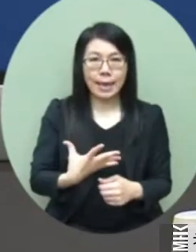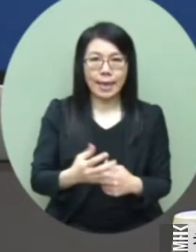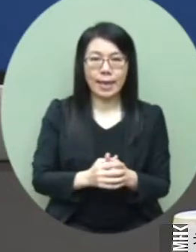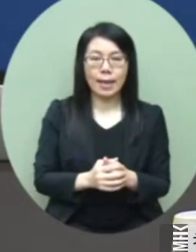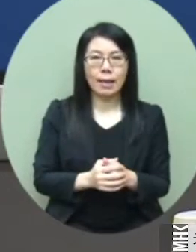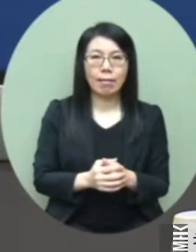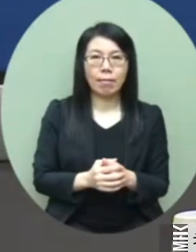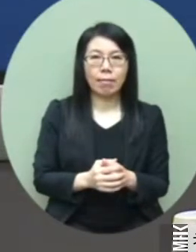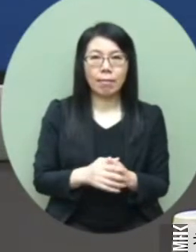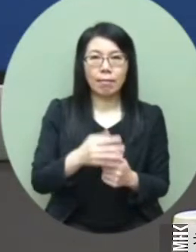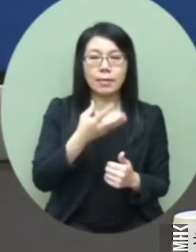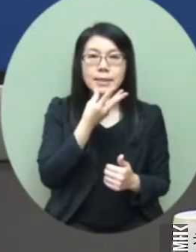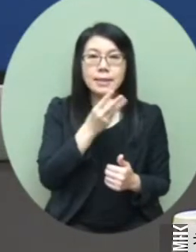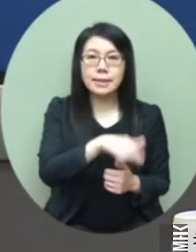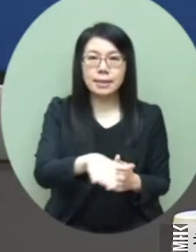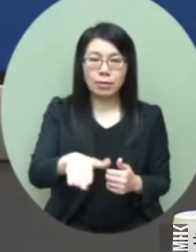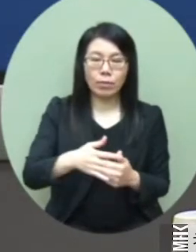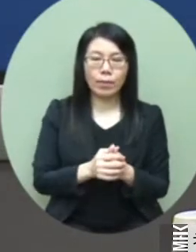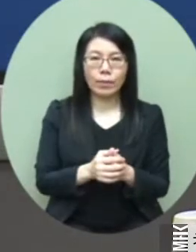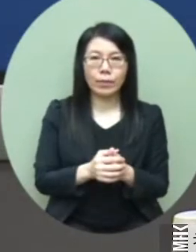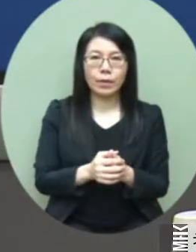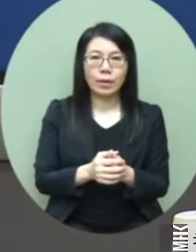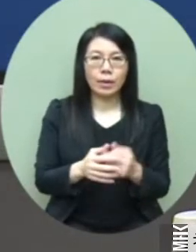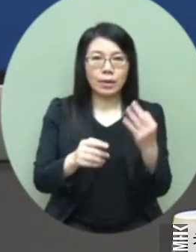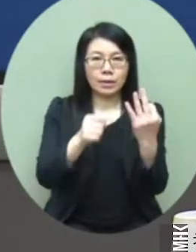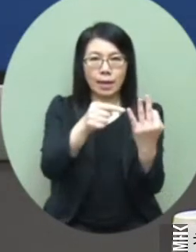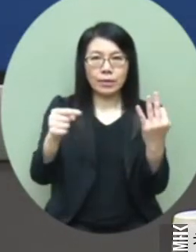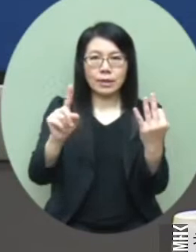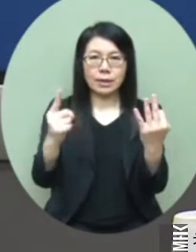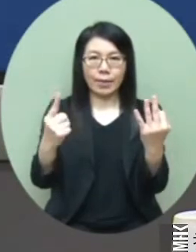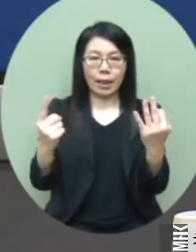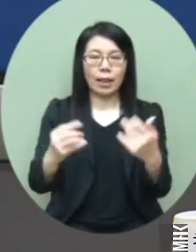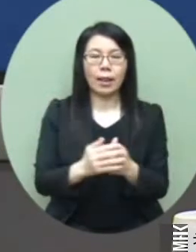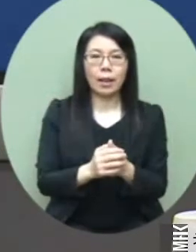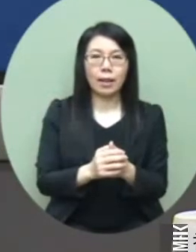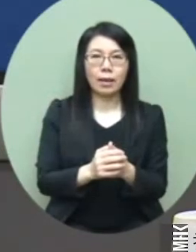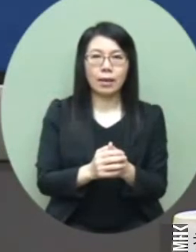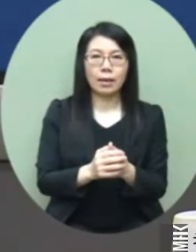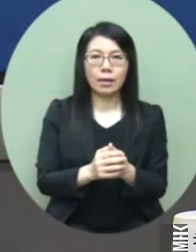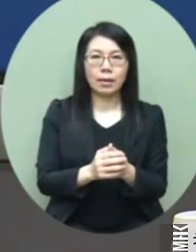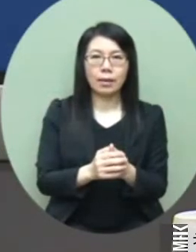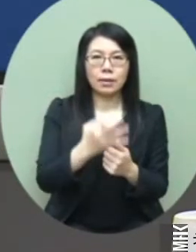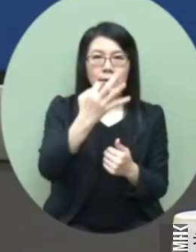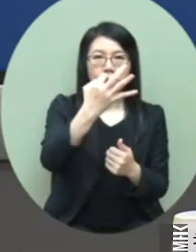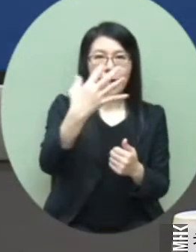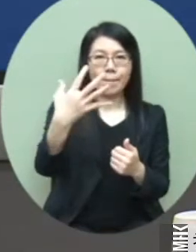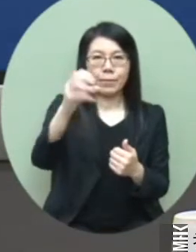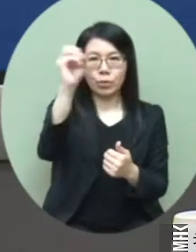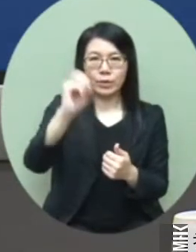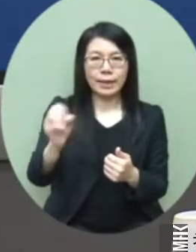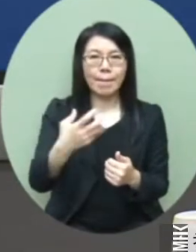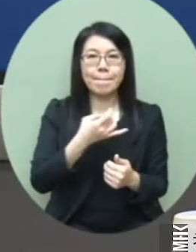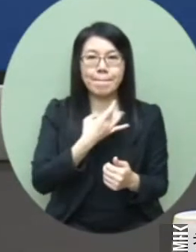children between 3 and 11, we still have about 35% unvaccinated.